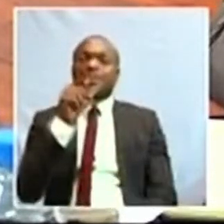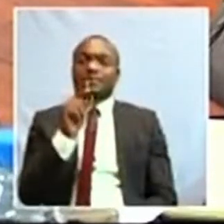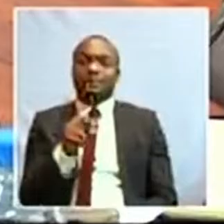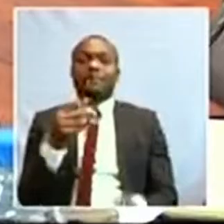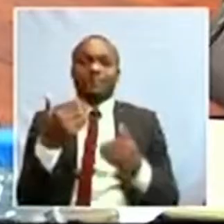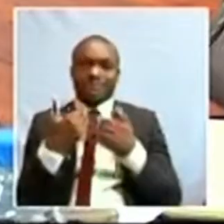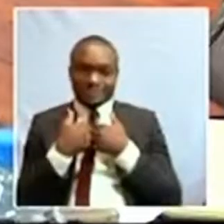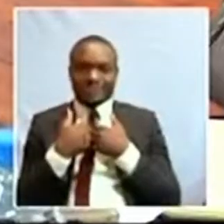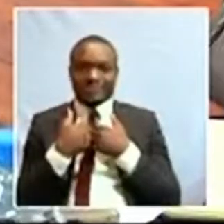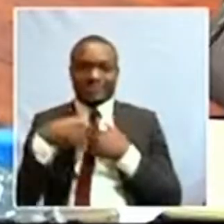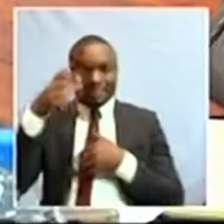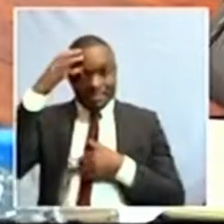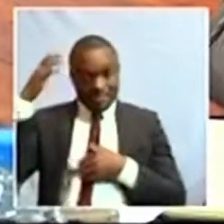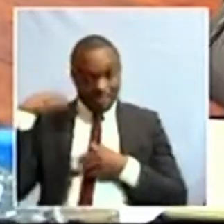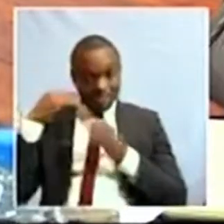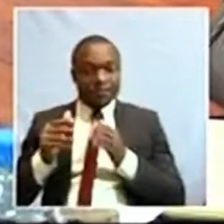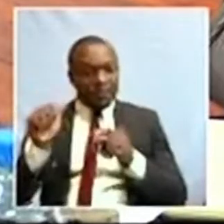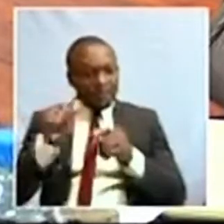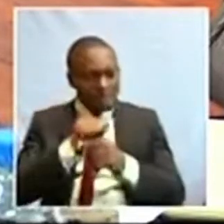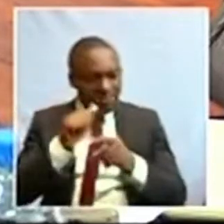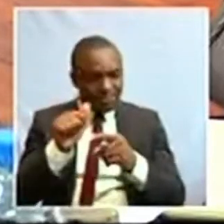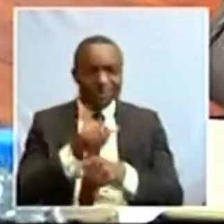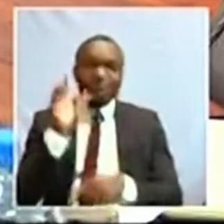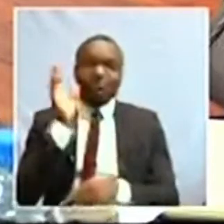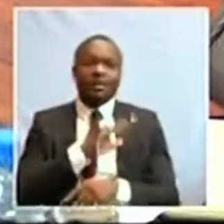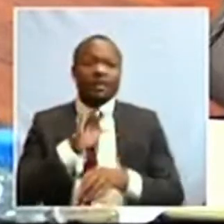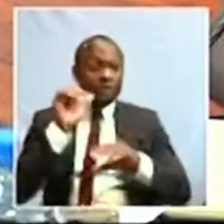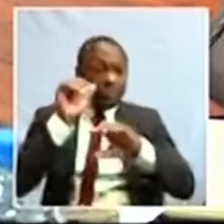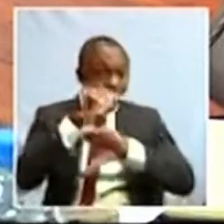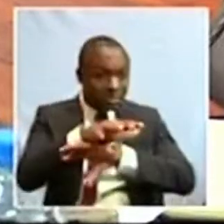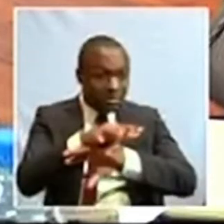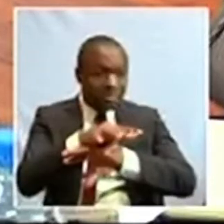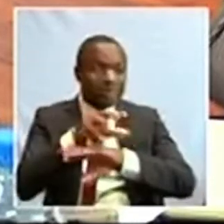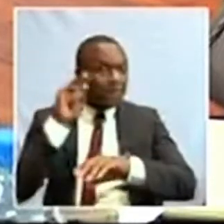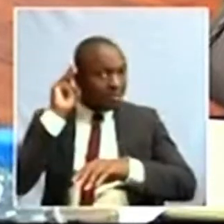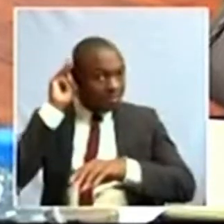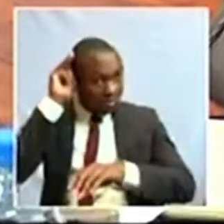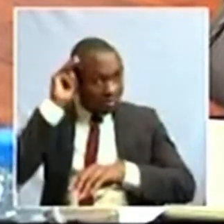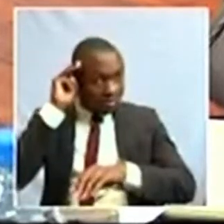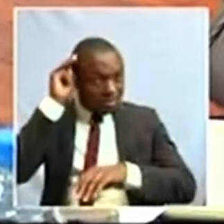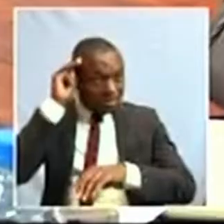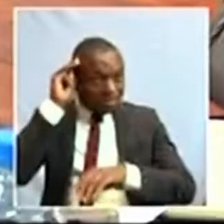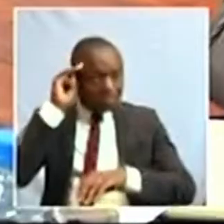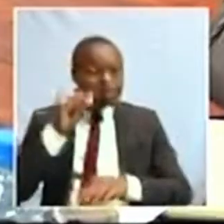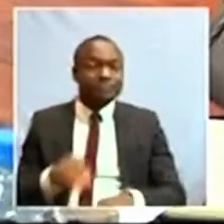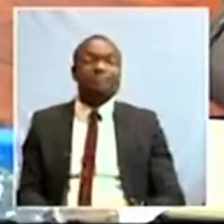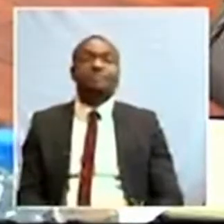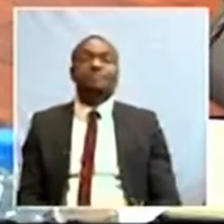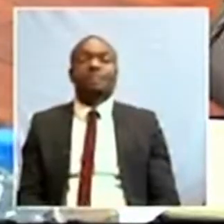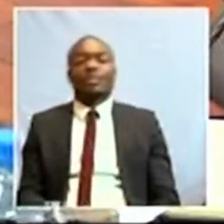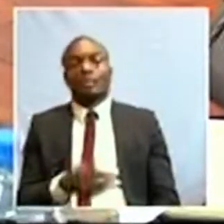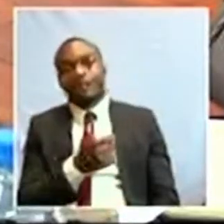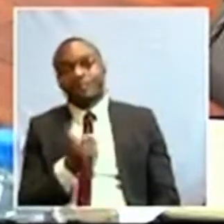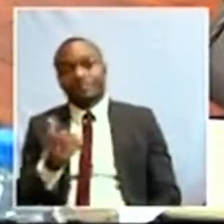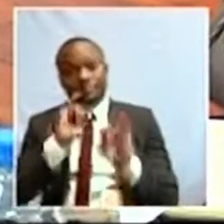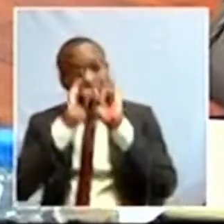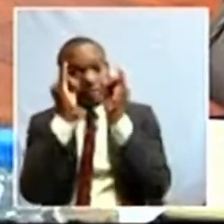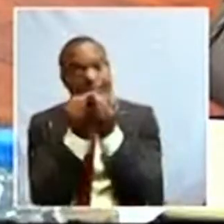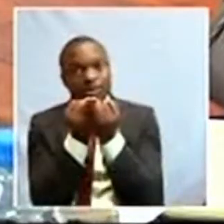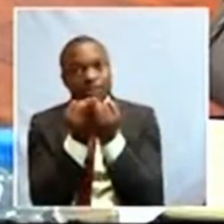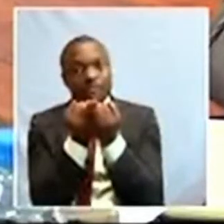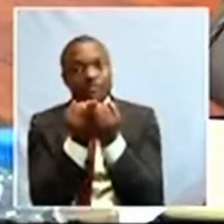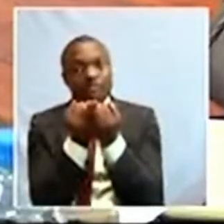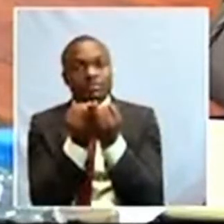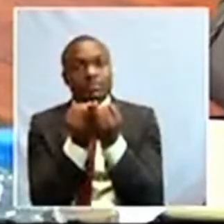officers who we've been training and who've been sending to the ministry and the other institution for